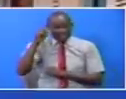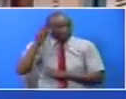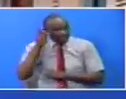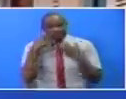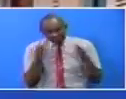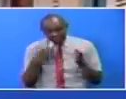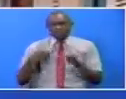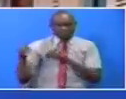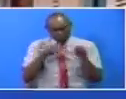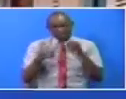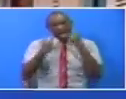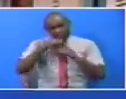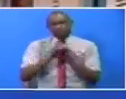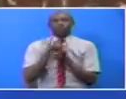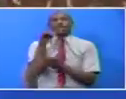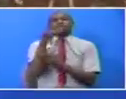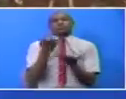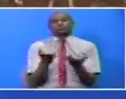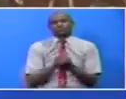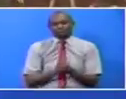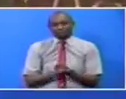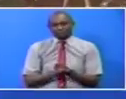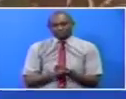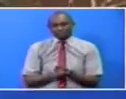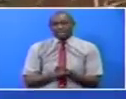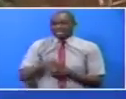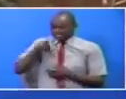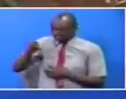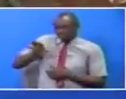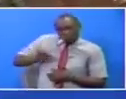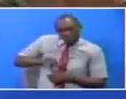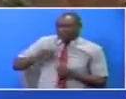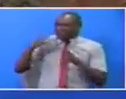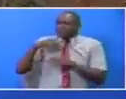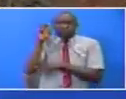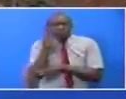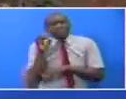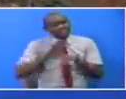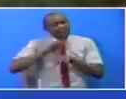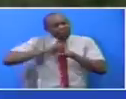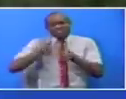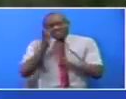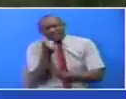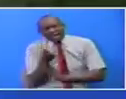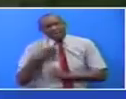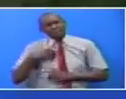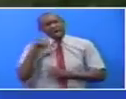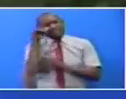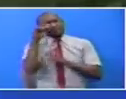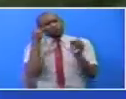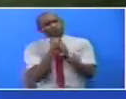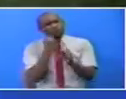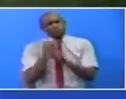about it and then we moved in to assist. Rakiel grabbed the attention of many people when she took to the streets asking for a